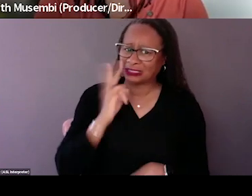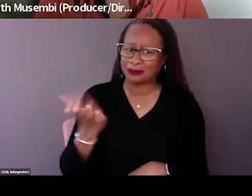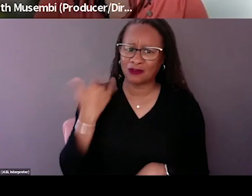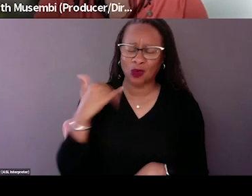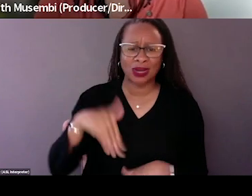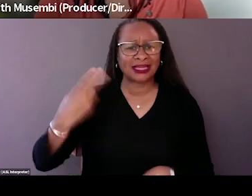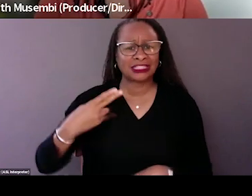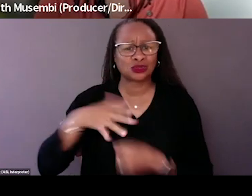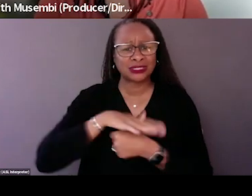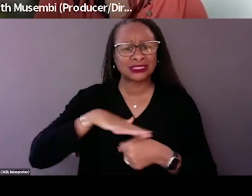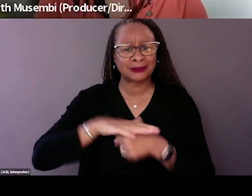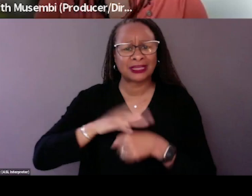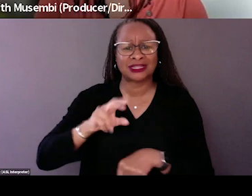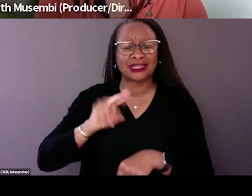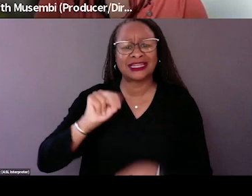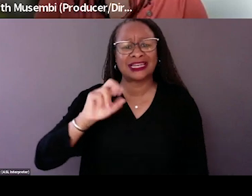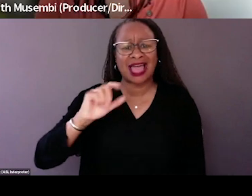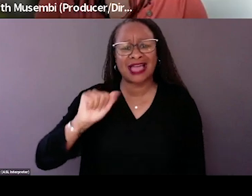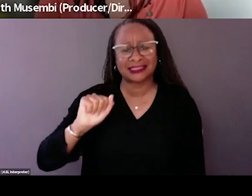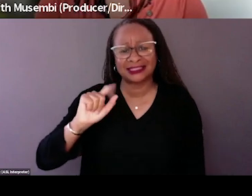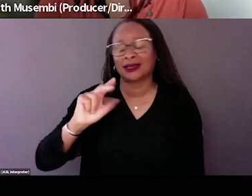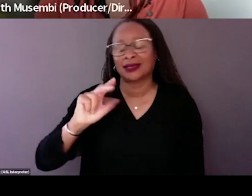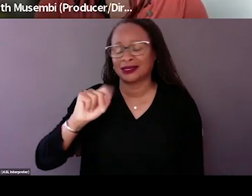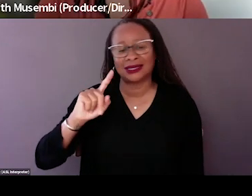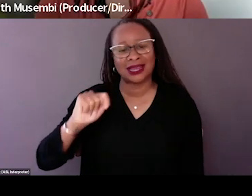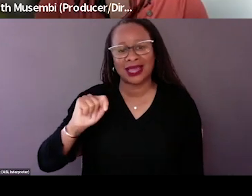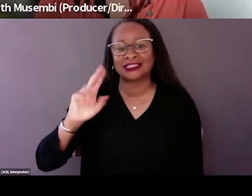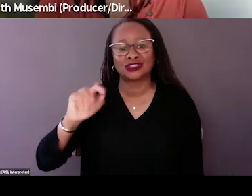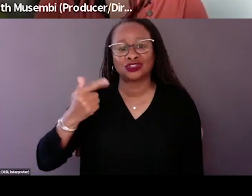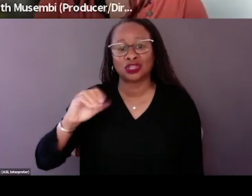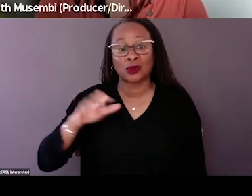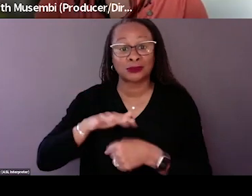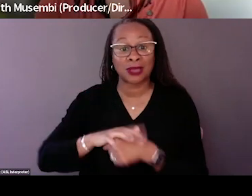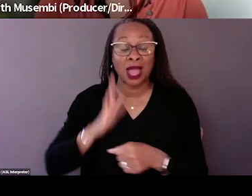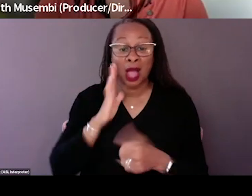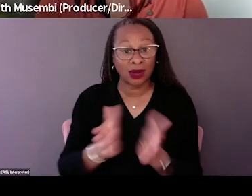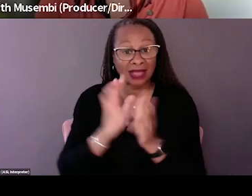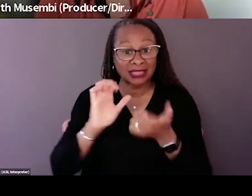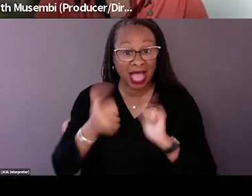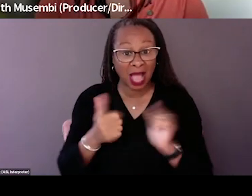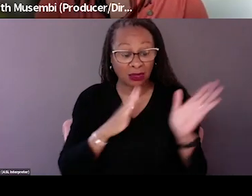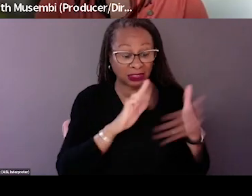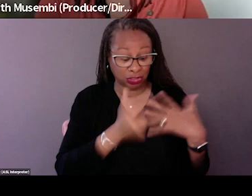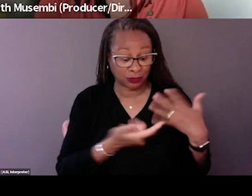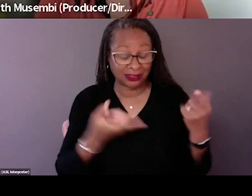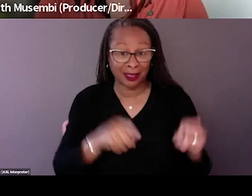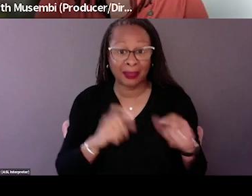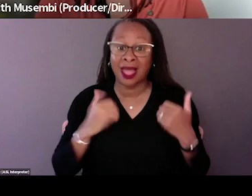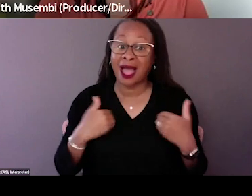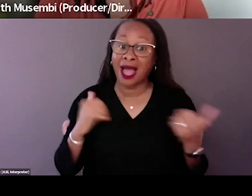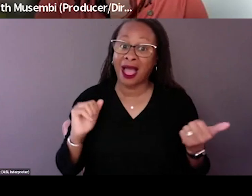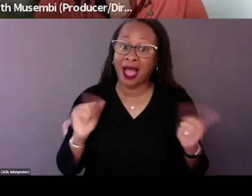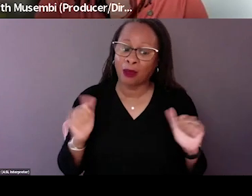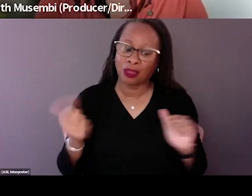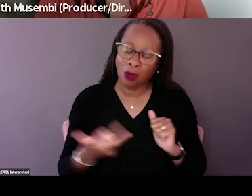I wanted to start off by just asking how this series came about and how this all female creative